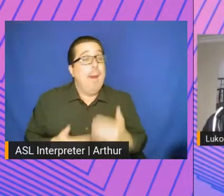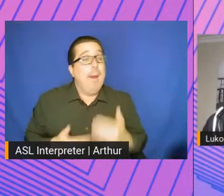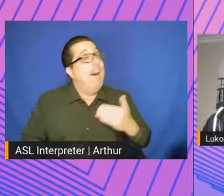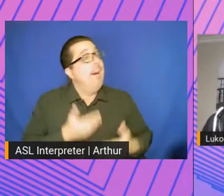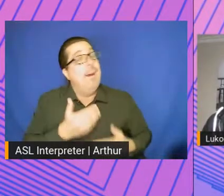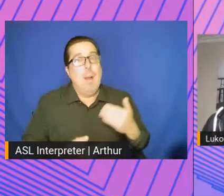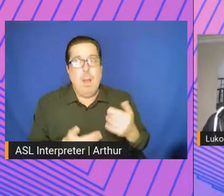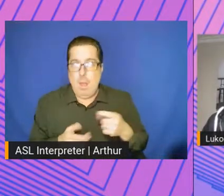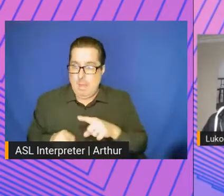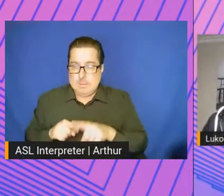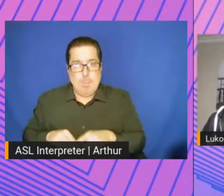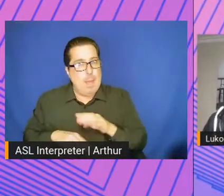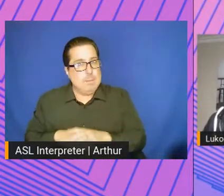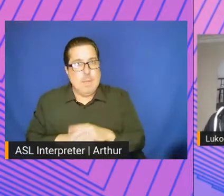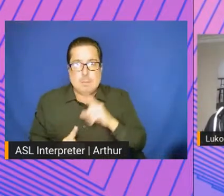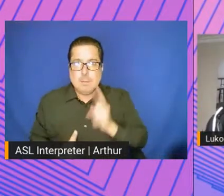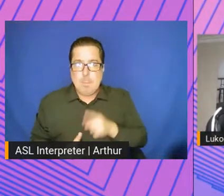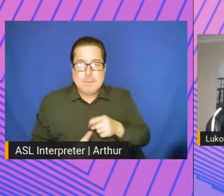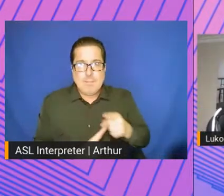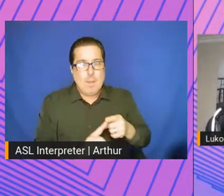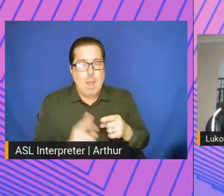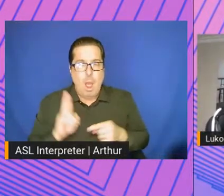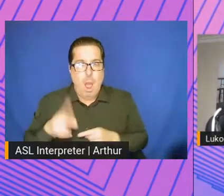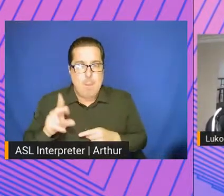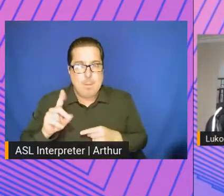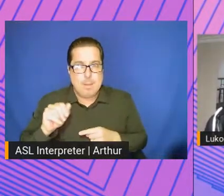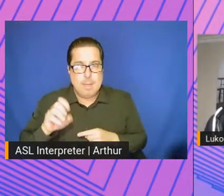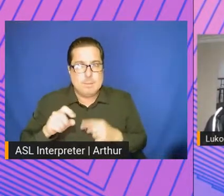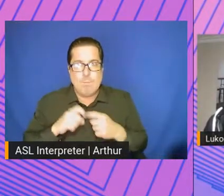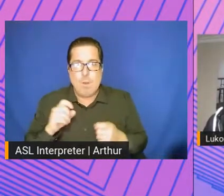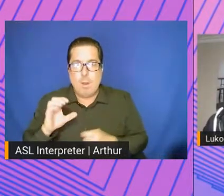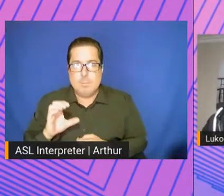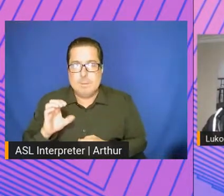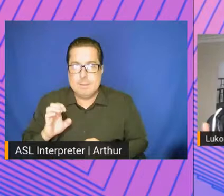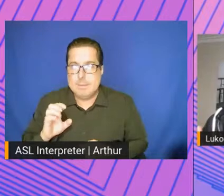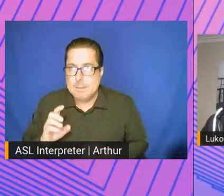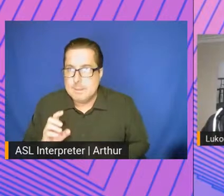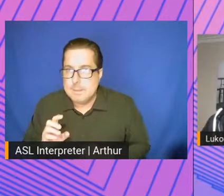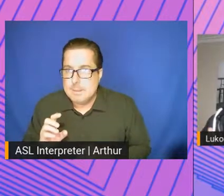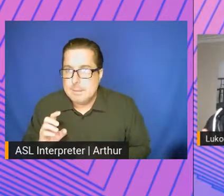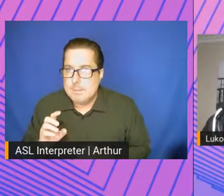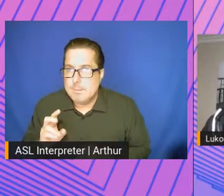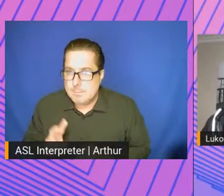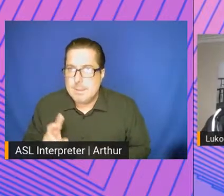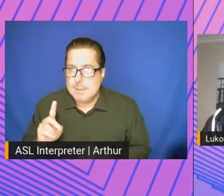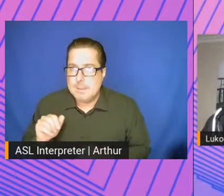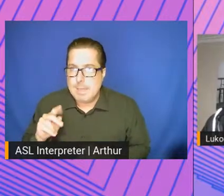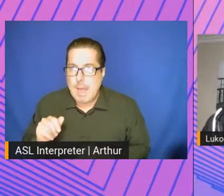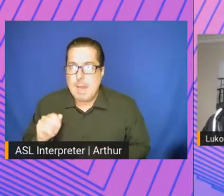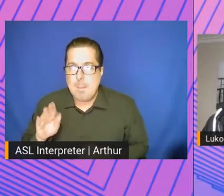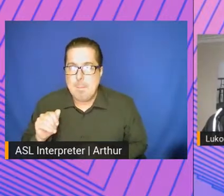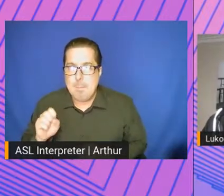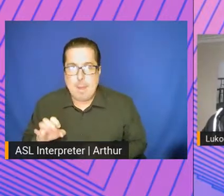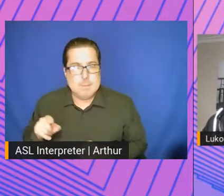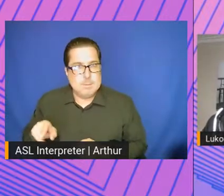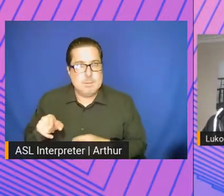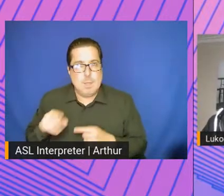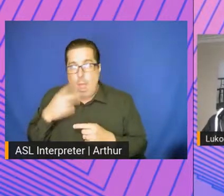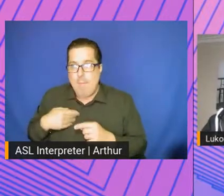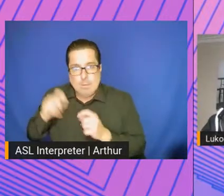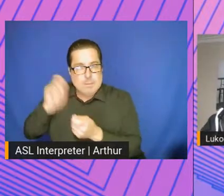certain certain updates to the CVE database. And so that is actually continuously going through specific